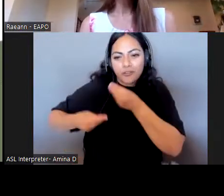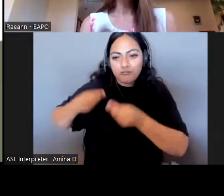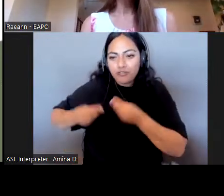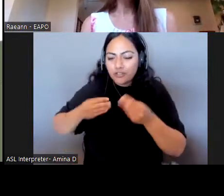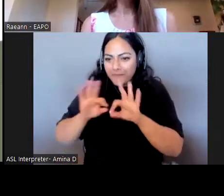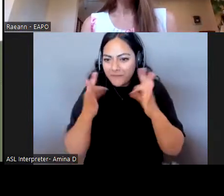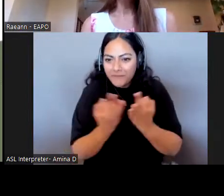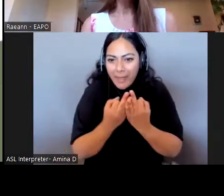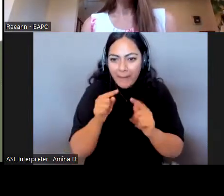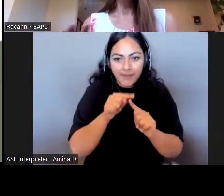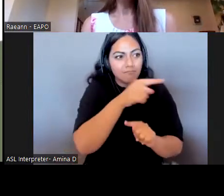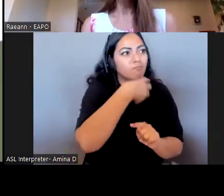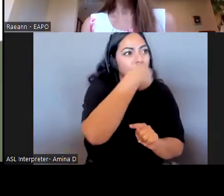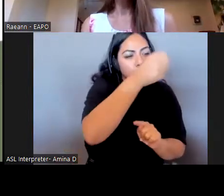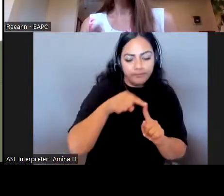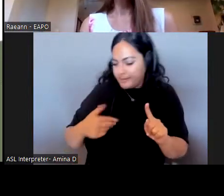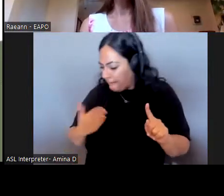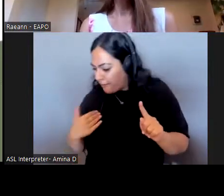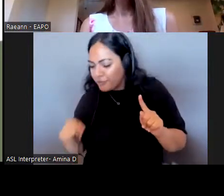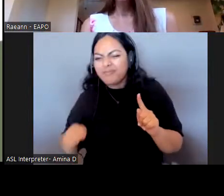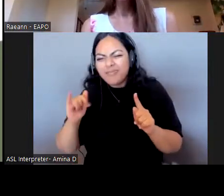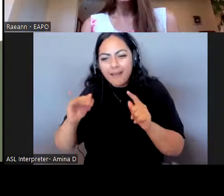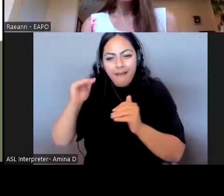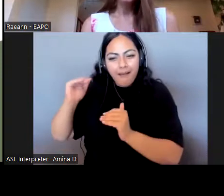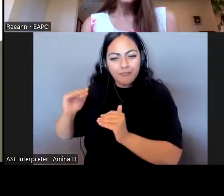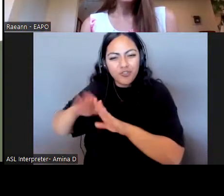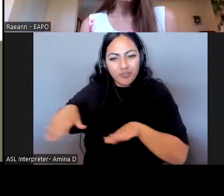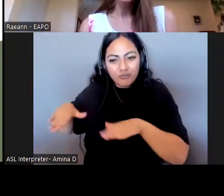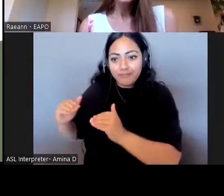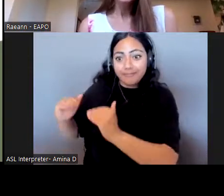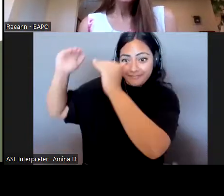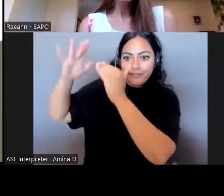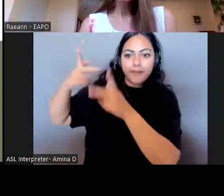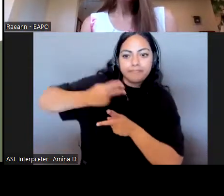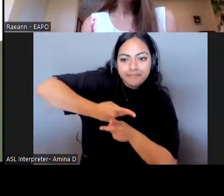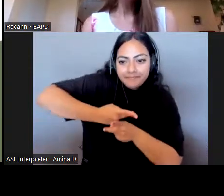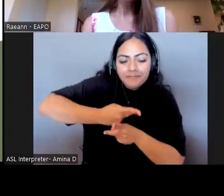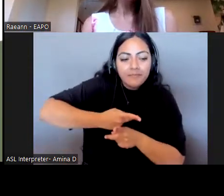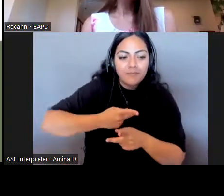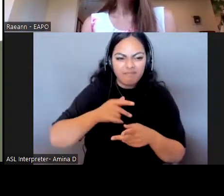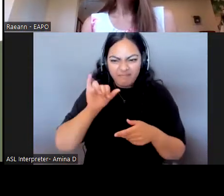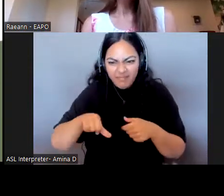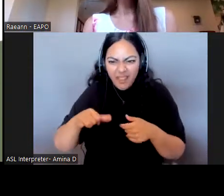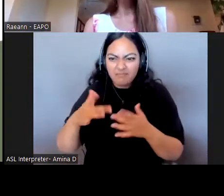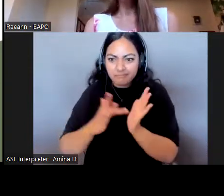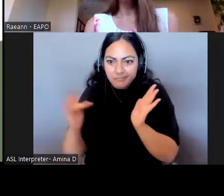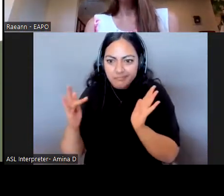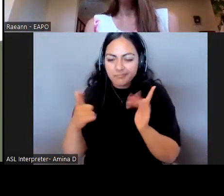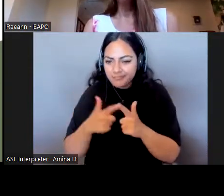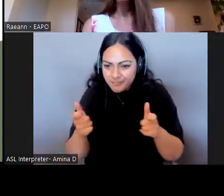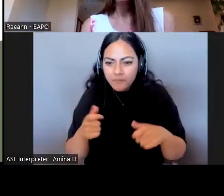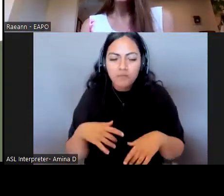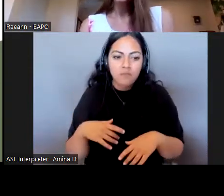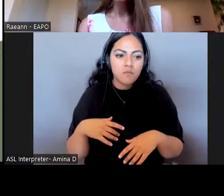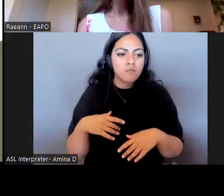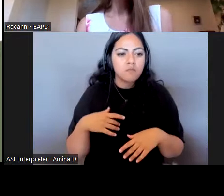know, similar to the other talk about education around ageism. Is there anything being, you know, work